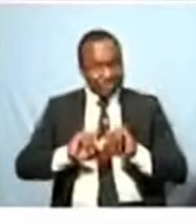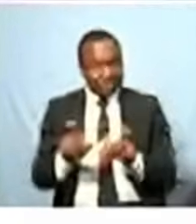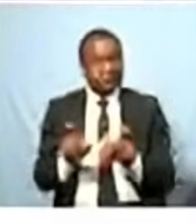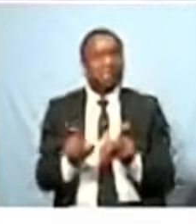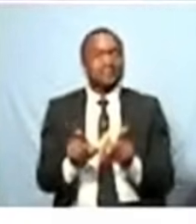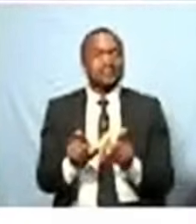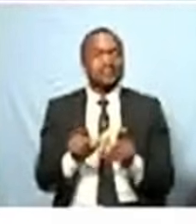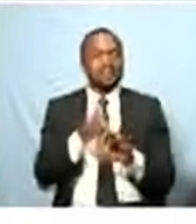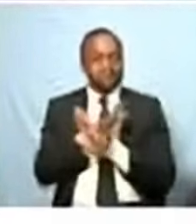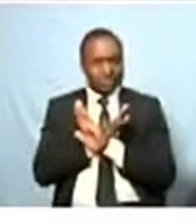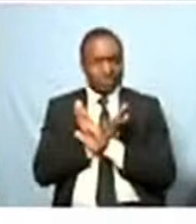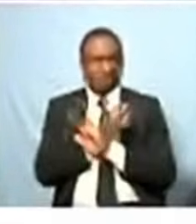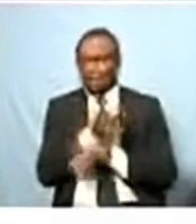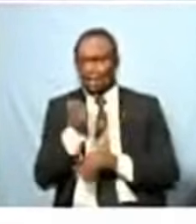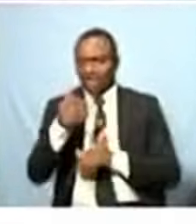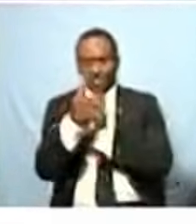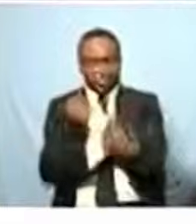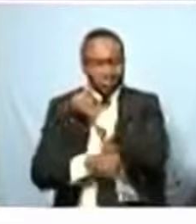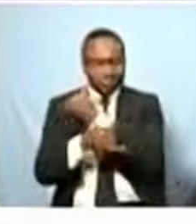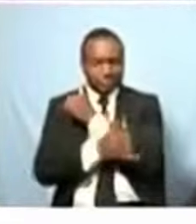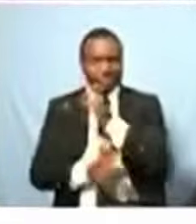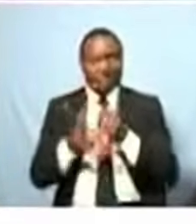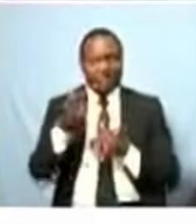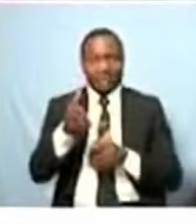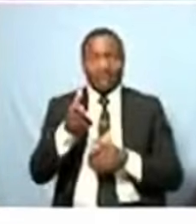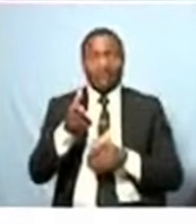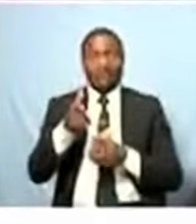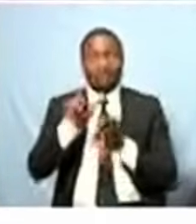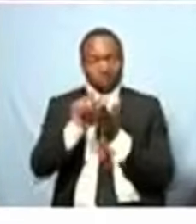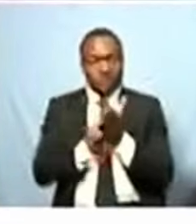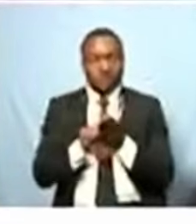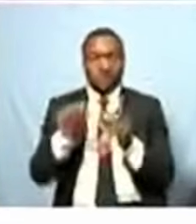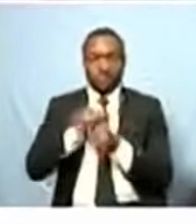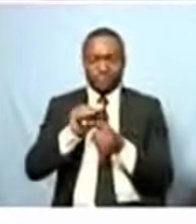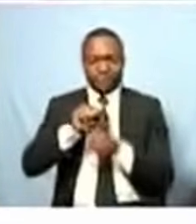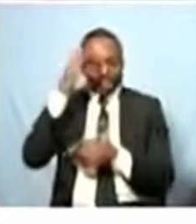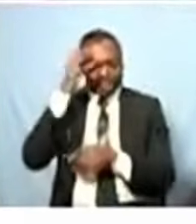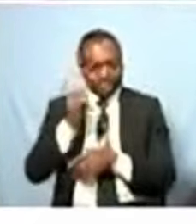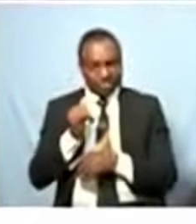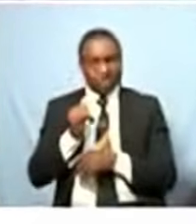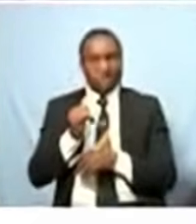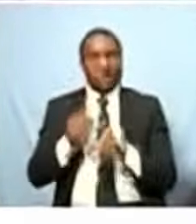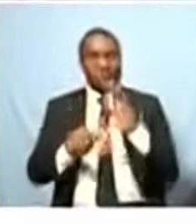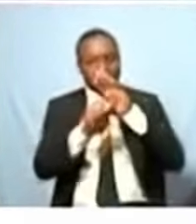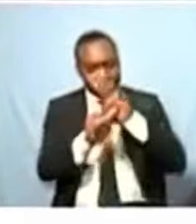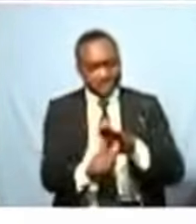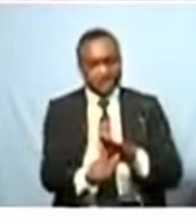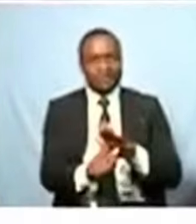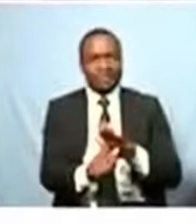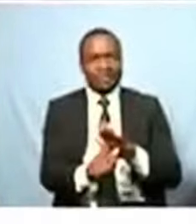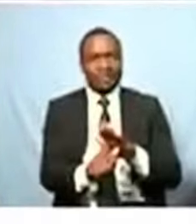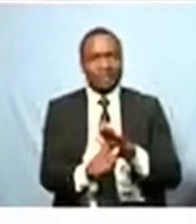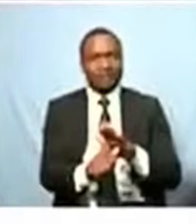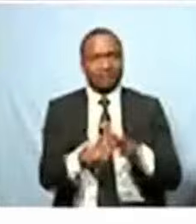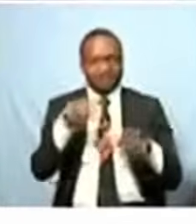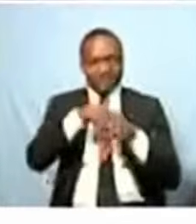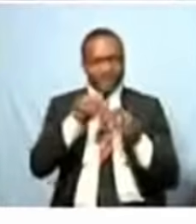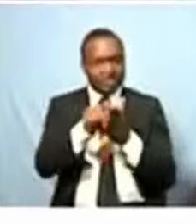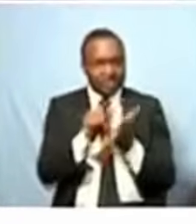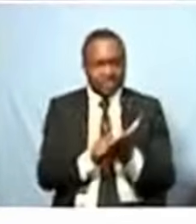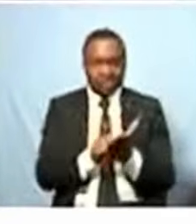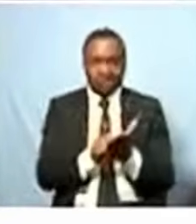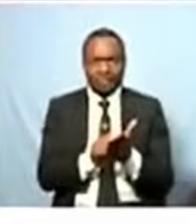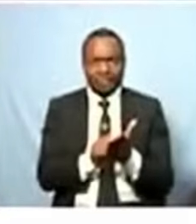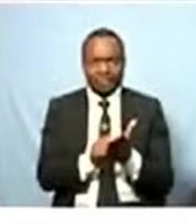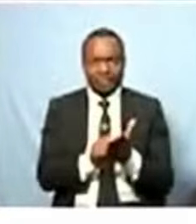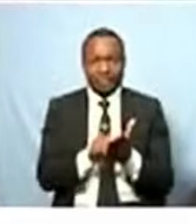between Zambia and other countries where there is legal practice? Why should there be a discriminatory provision in our laws? For